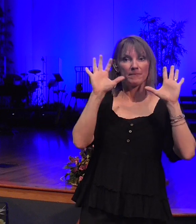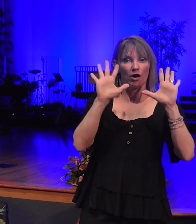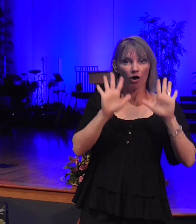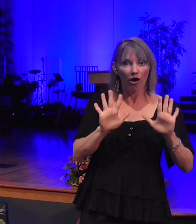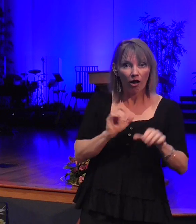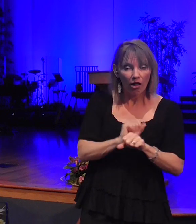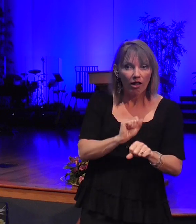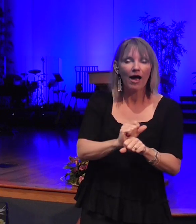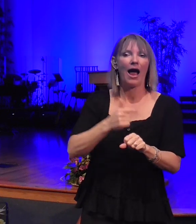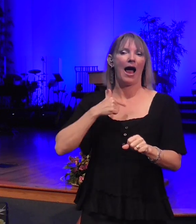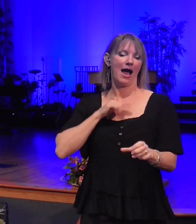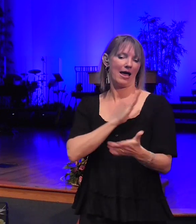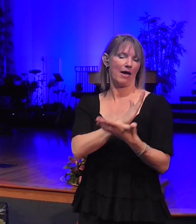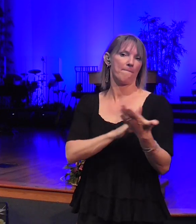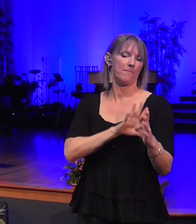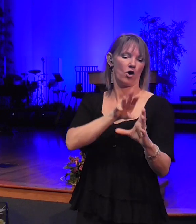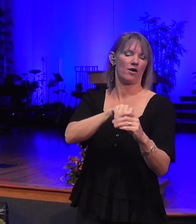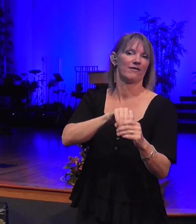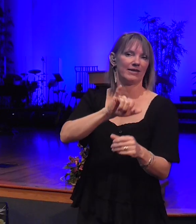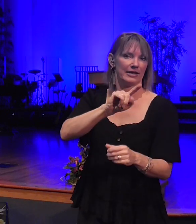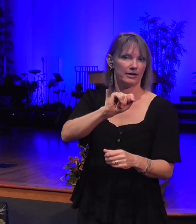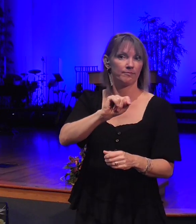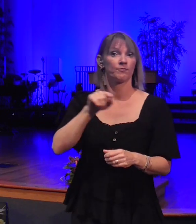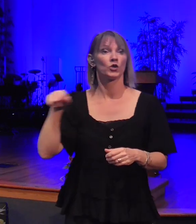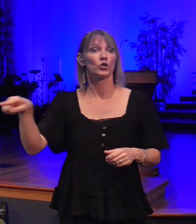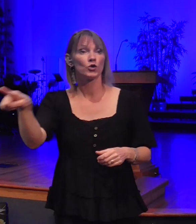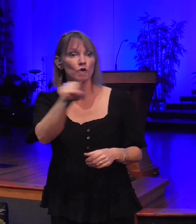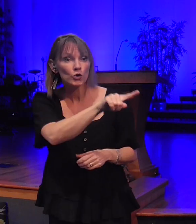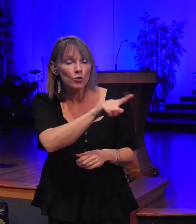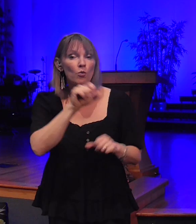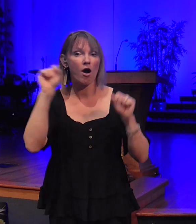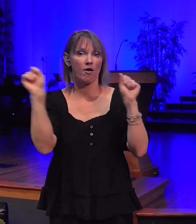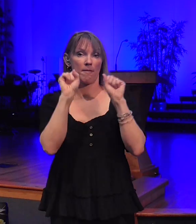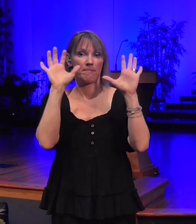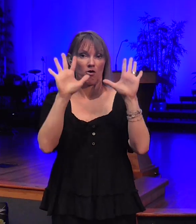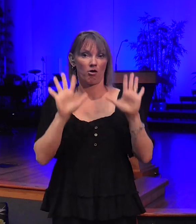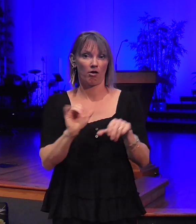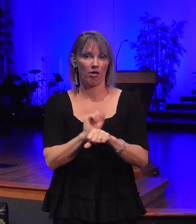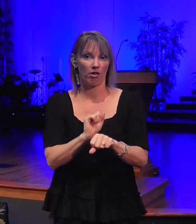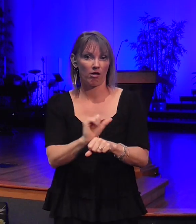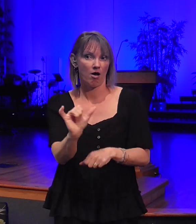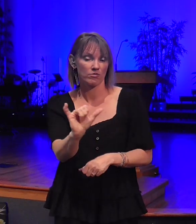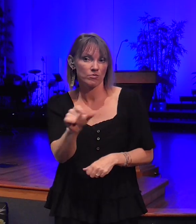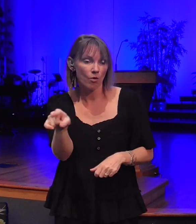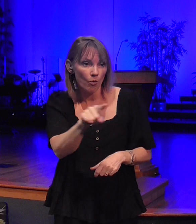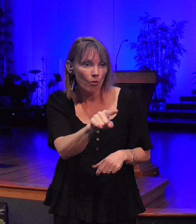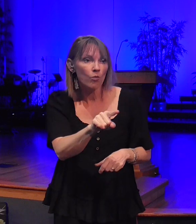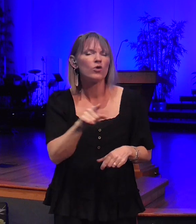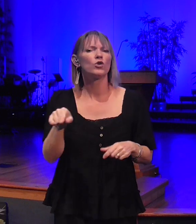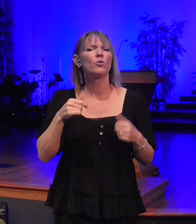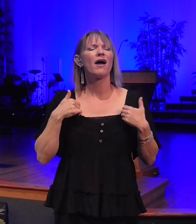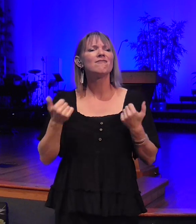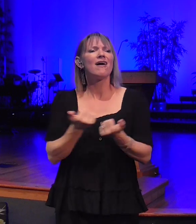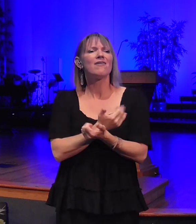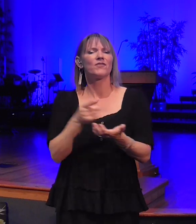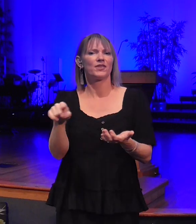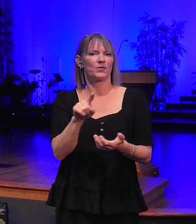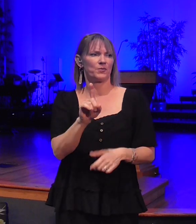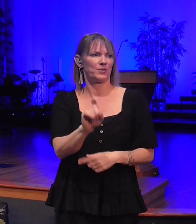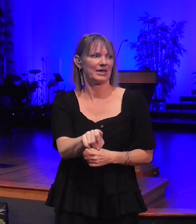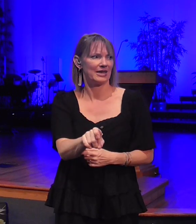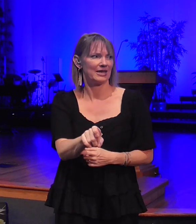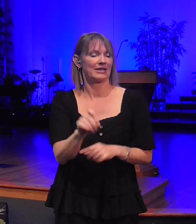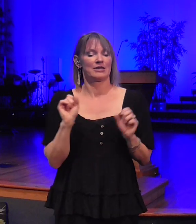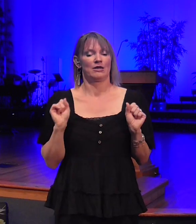of it. You are a miracle as well. You have everything you need in order to be